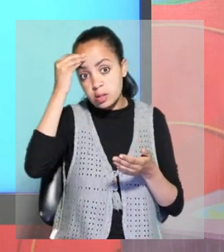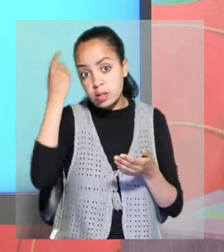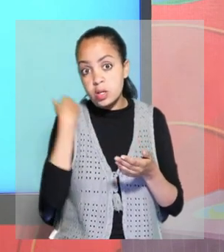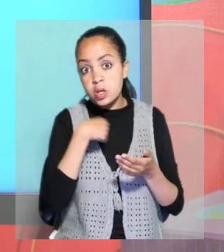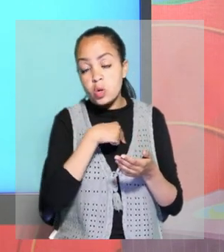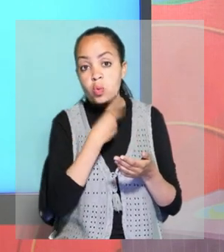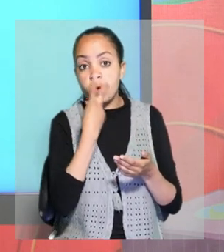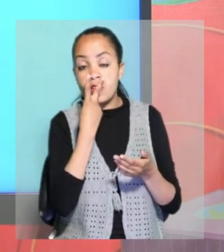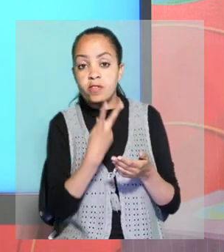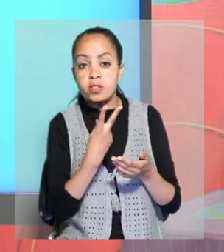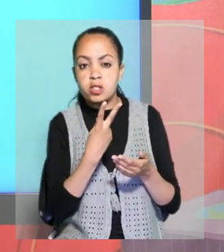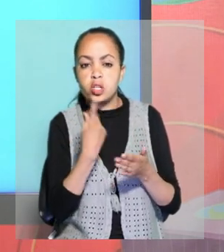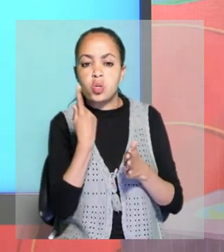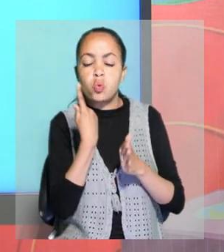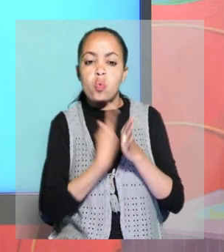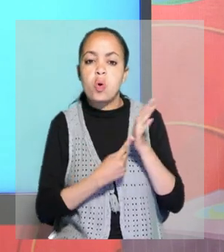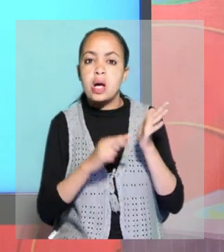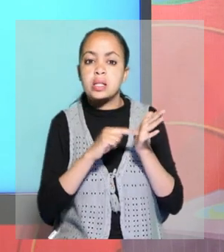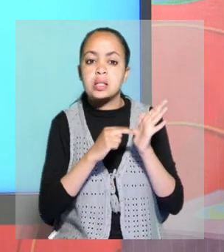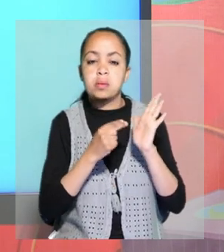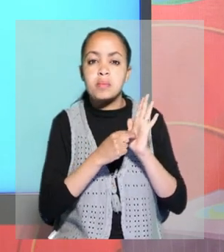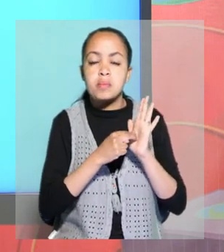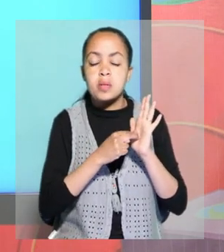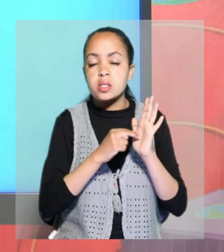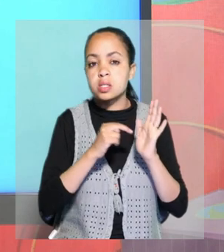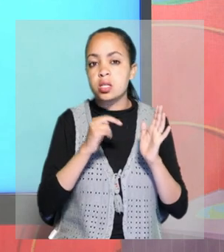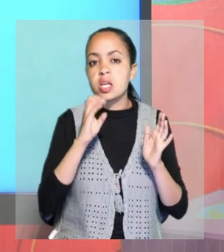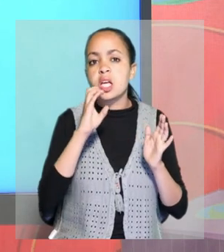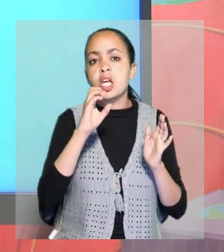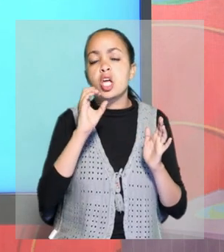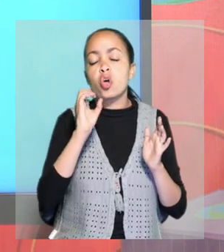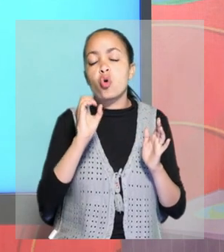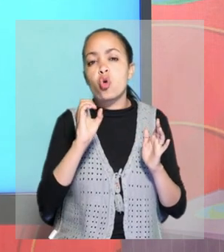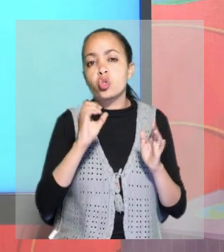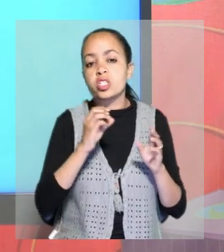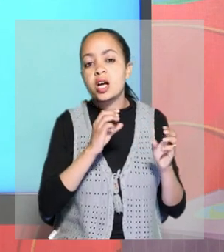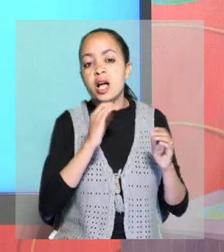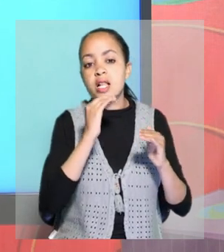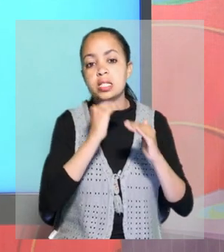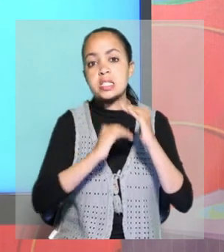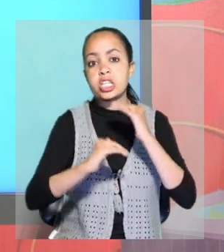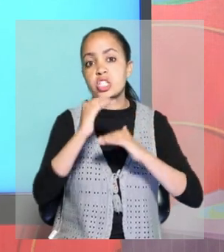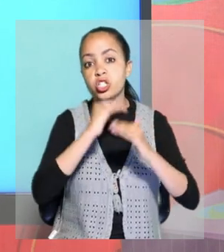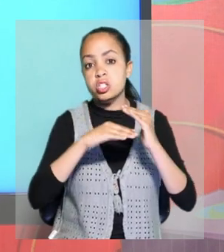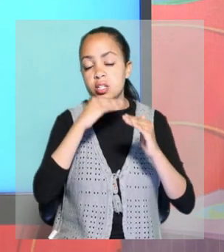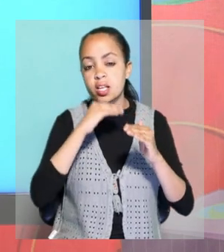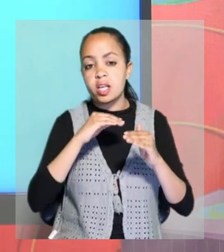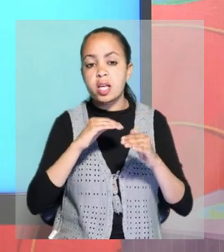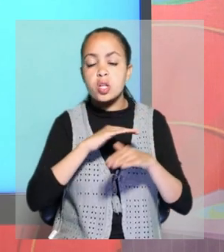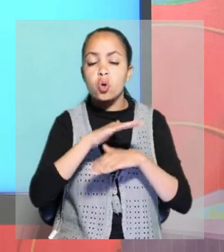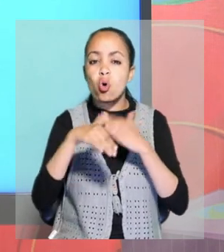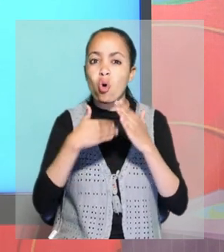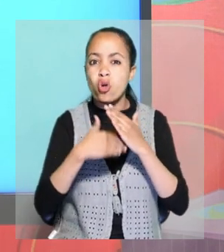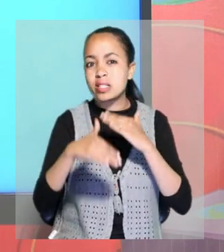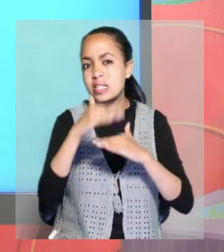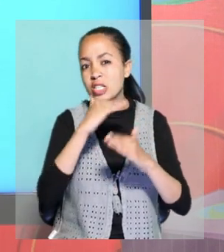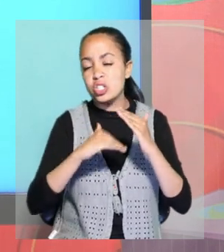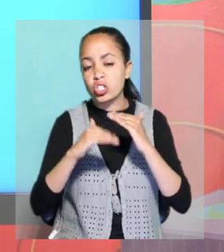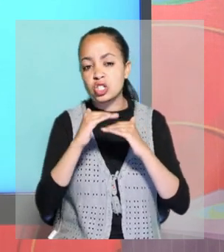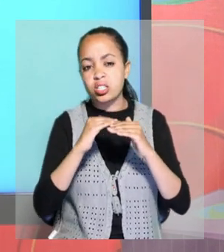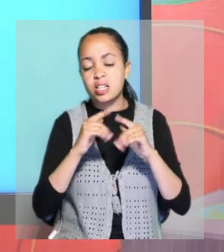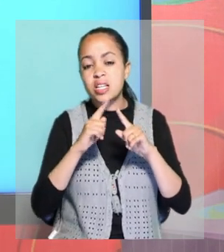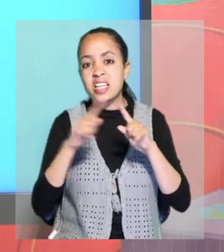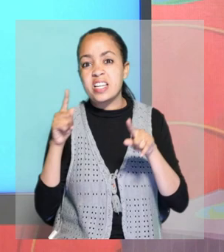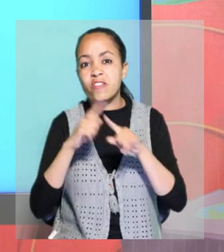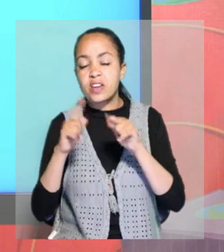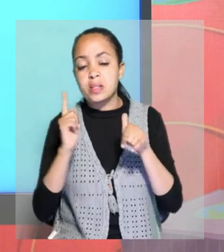we have seen what is ecological succession to mean, the essence of all succession, and the difference